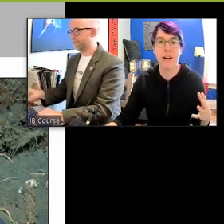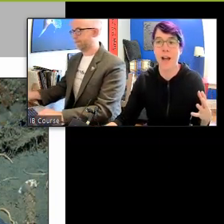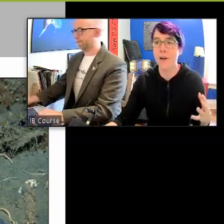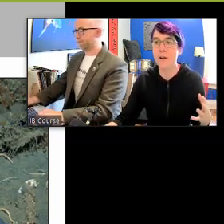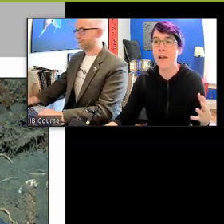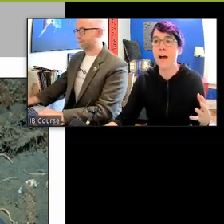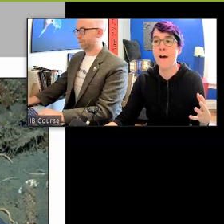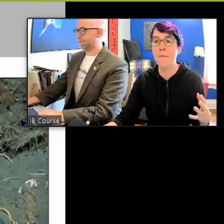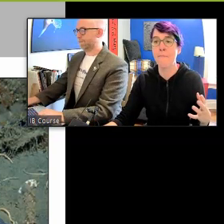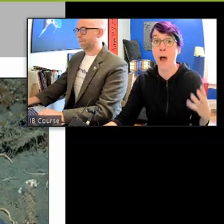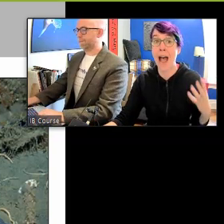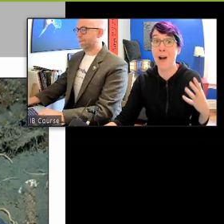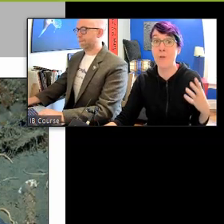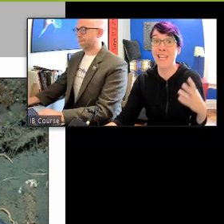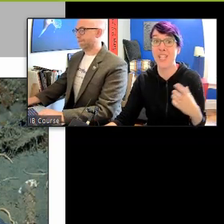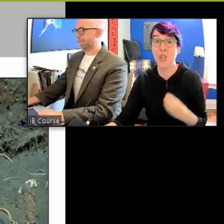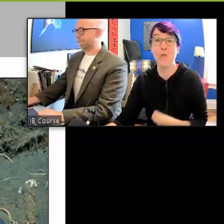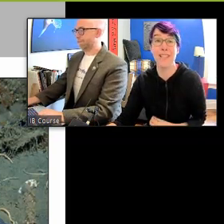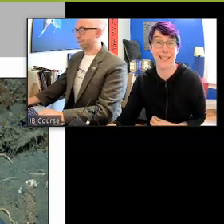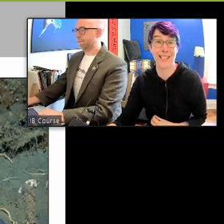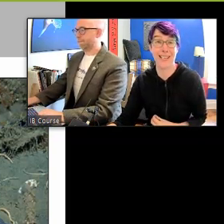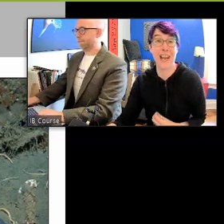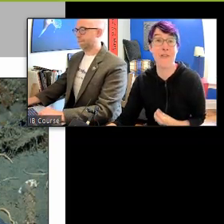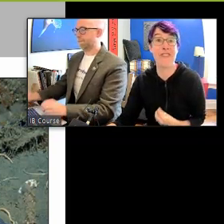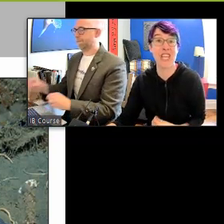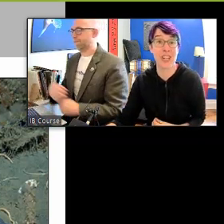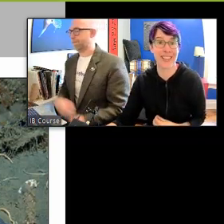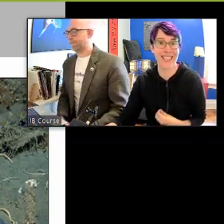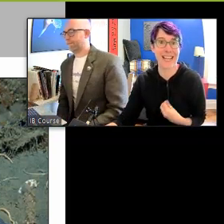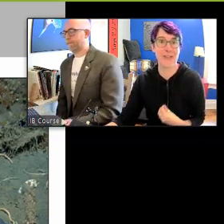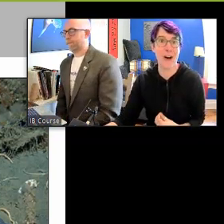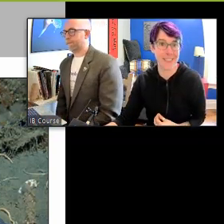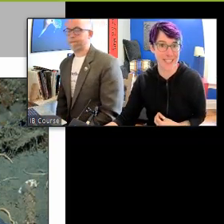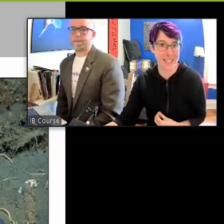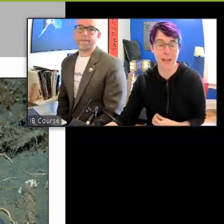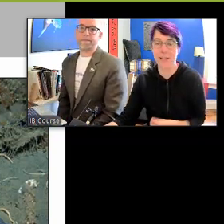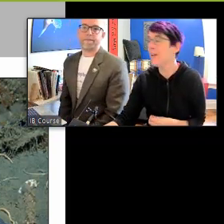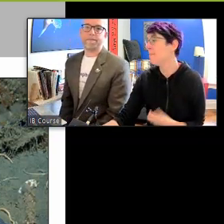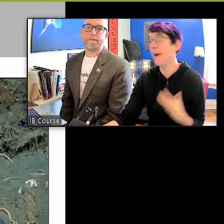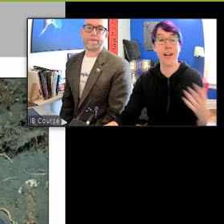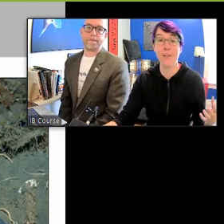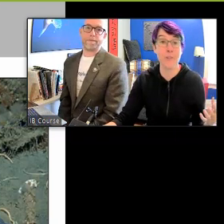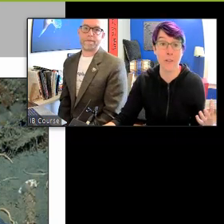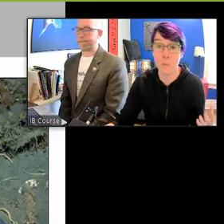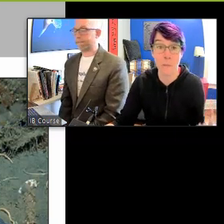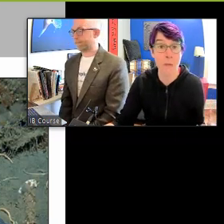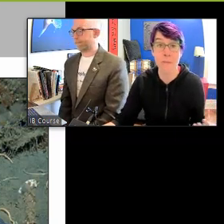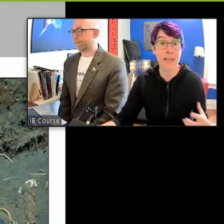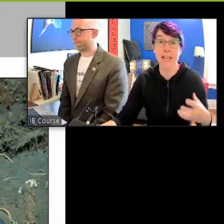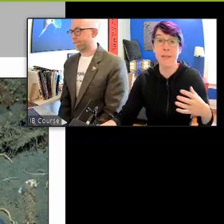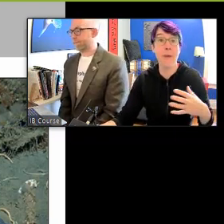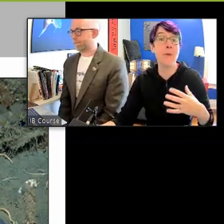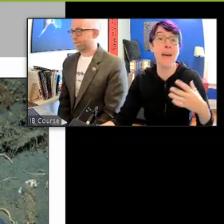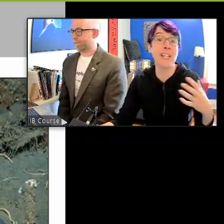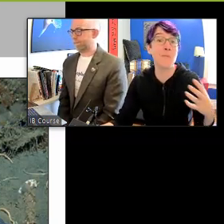we figure out how we can use this innovation, this technology, right? My area of research is